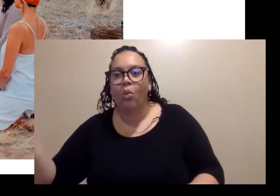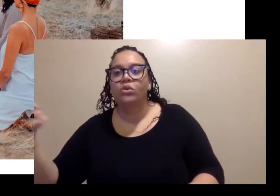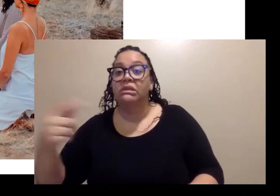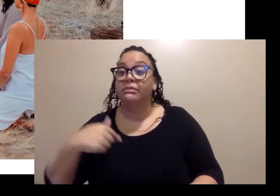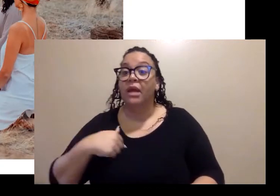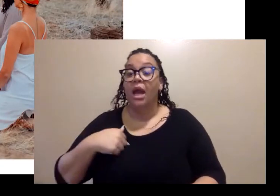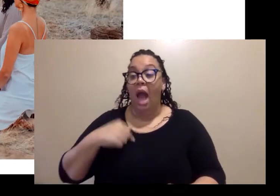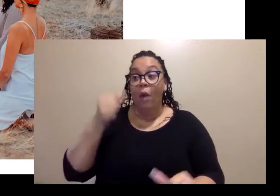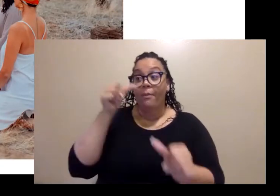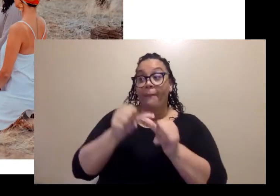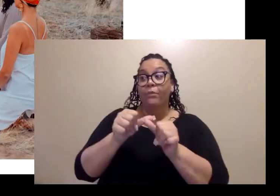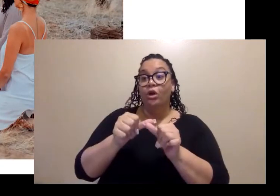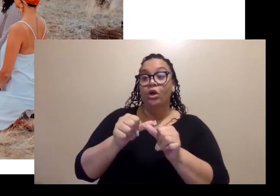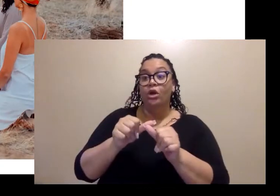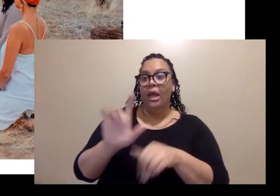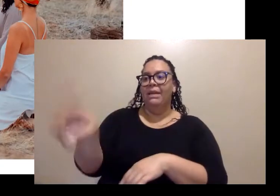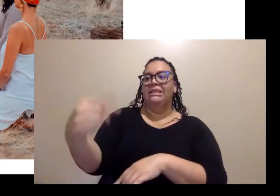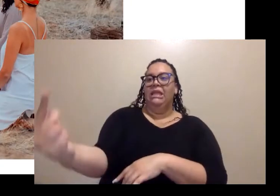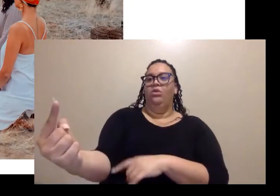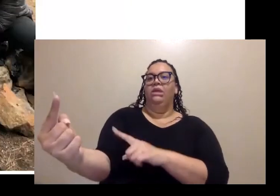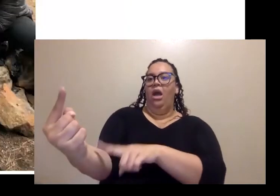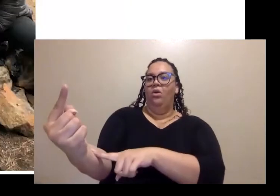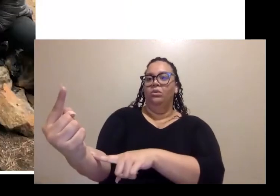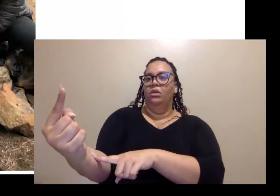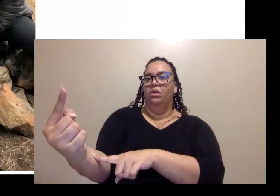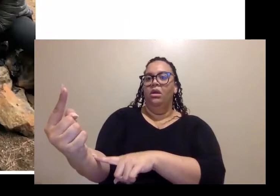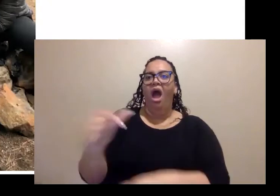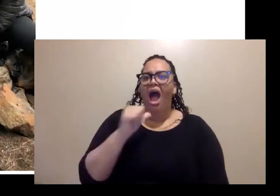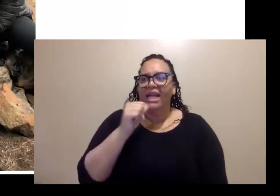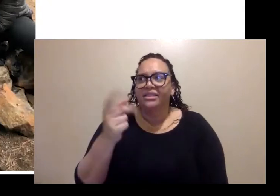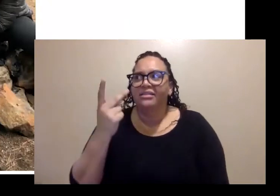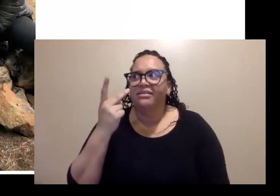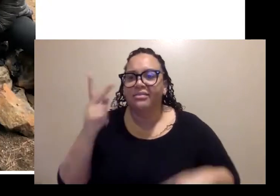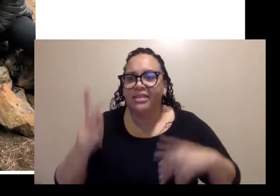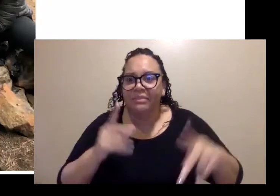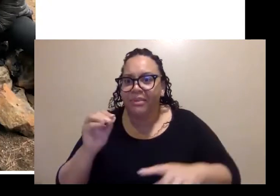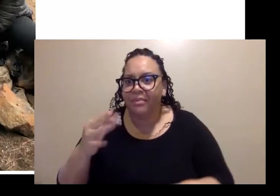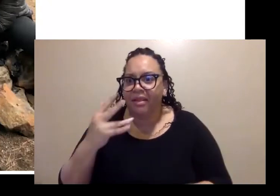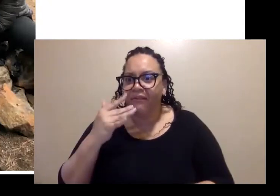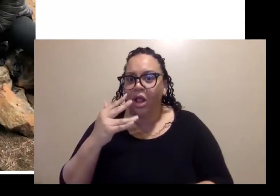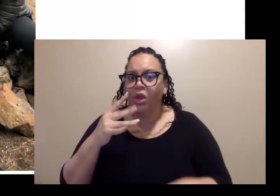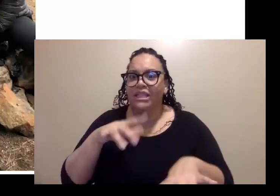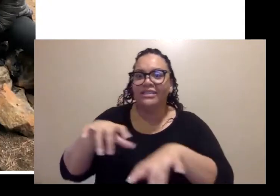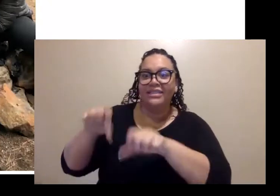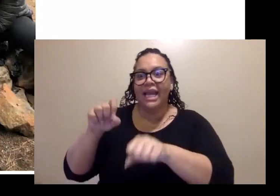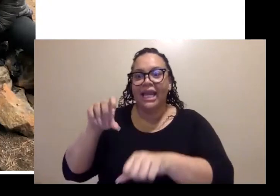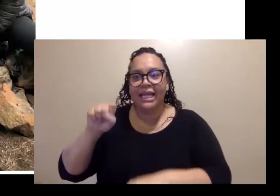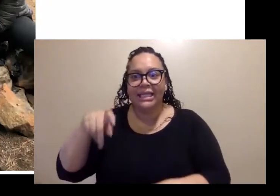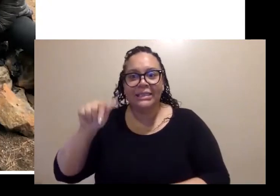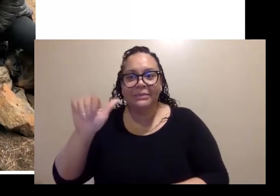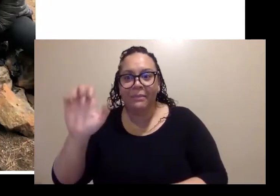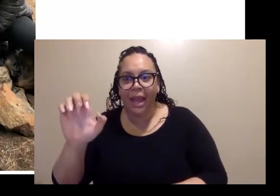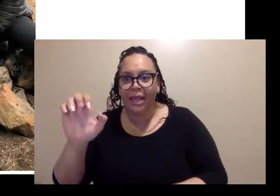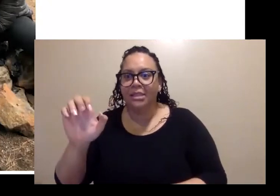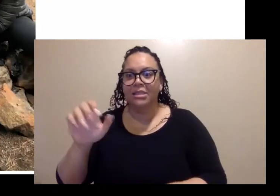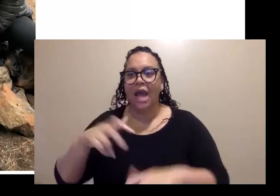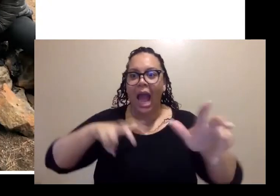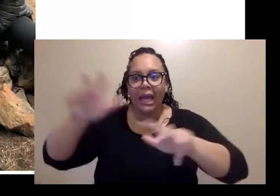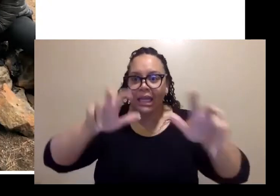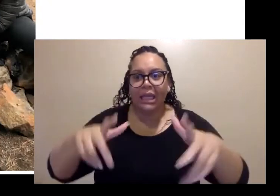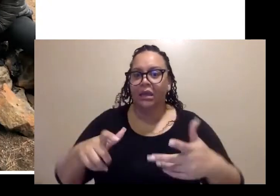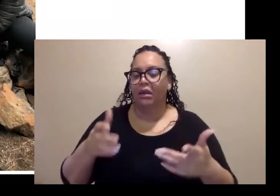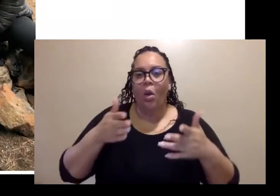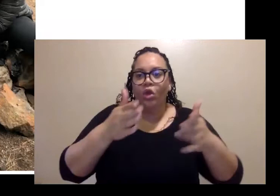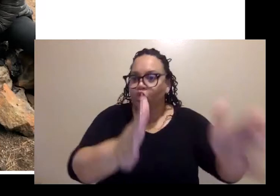singled out, right? Rarely did I ever see people of color taking up space on the trail. I never saw that. It was so